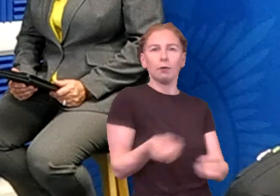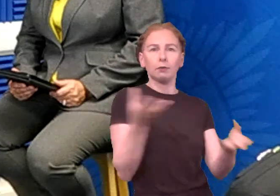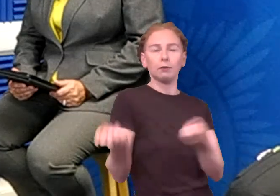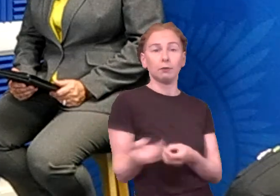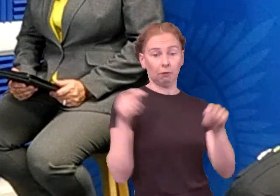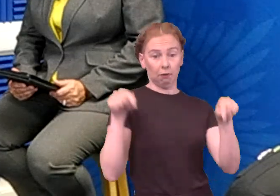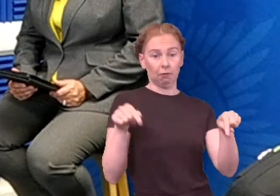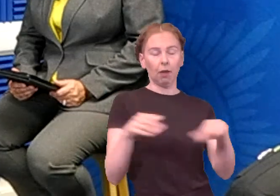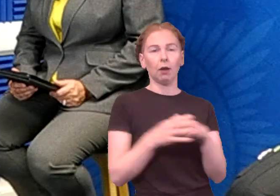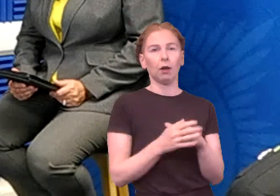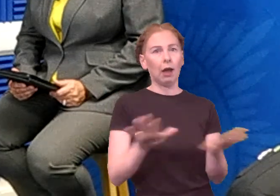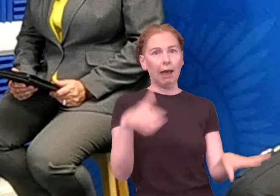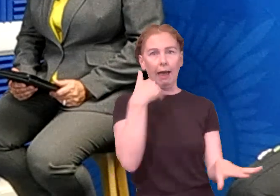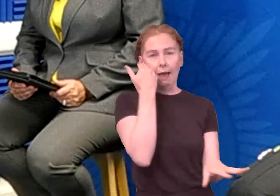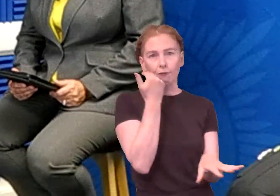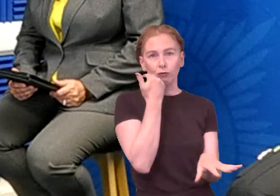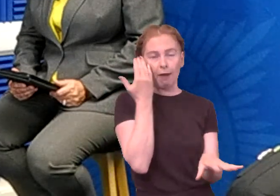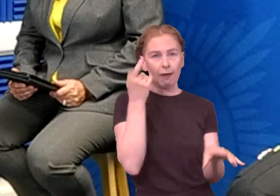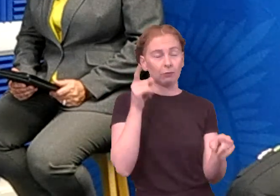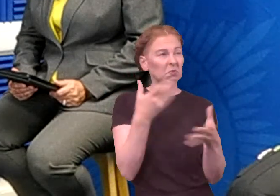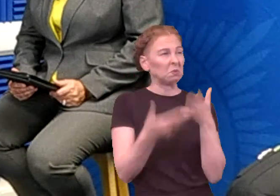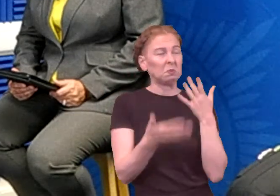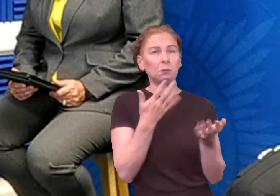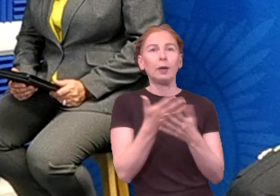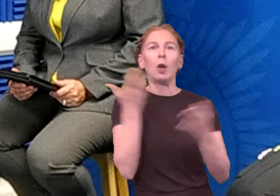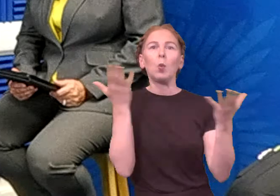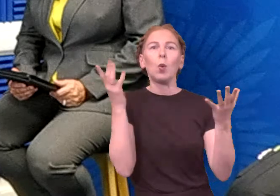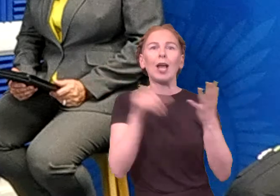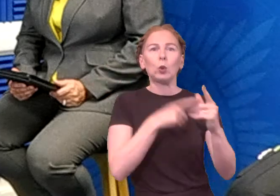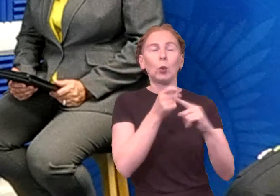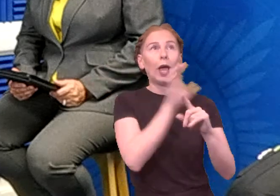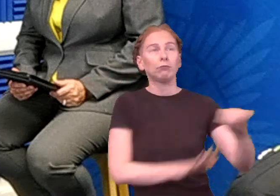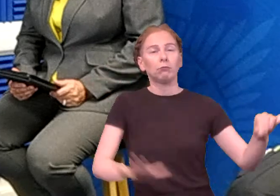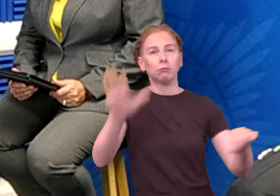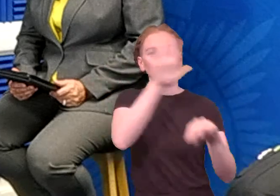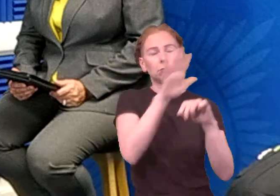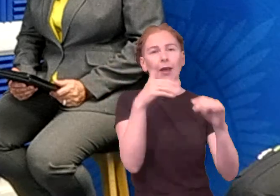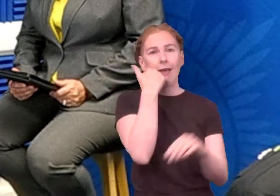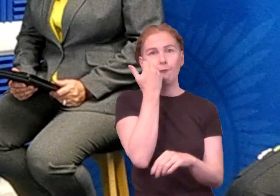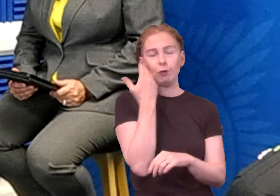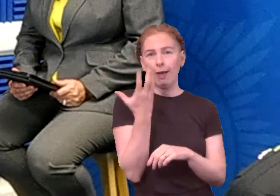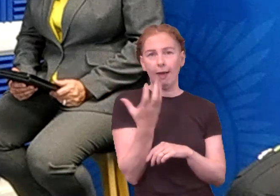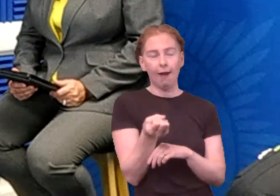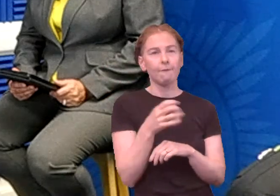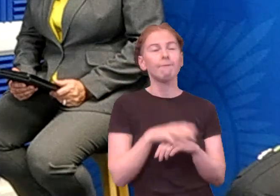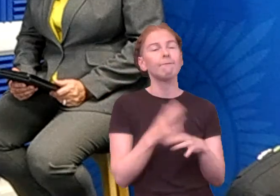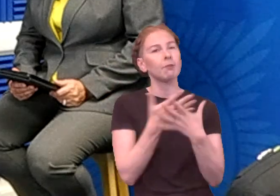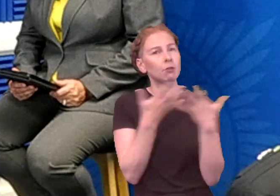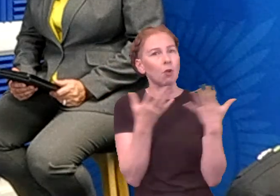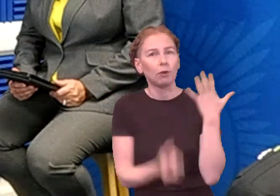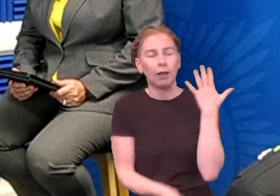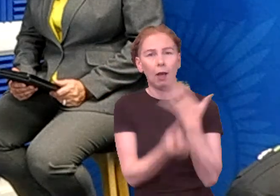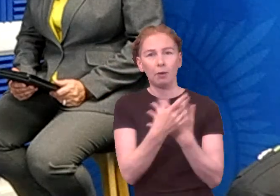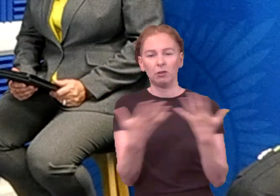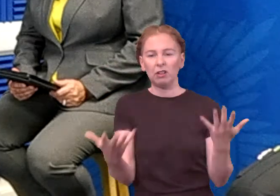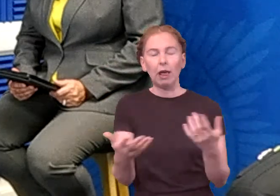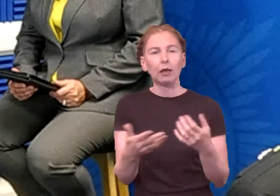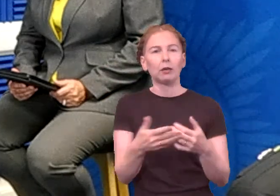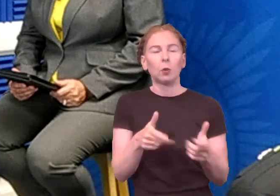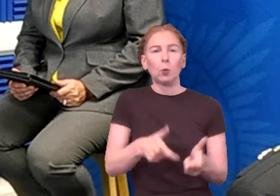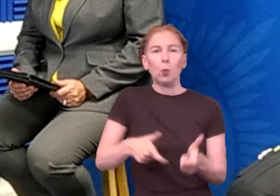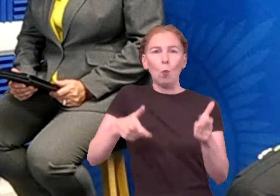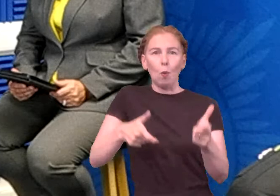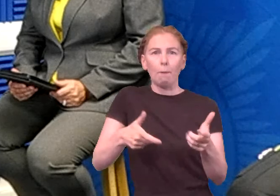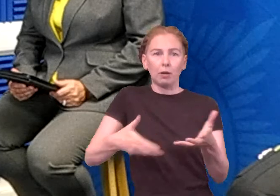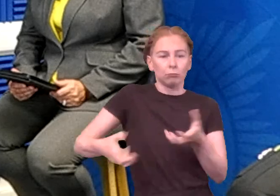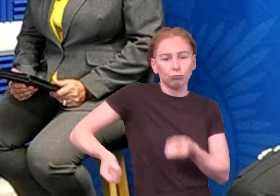are repeated incidents of that. That links into a whole world of criminality, weapons carrying, serious